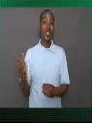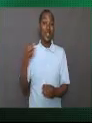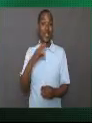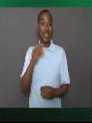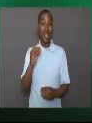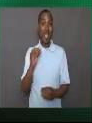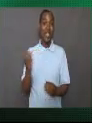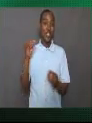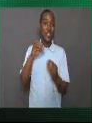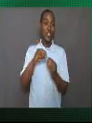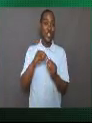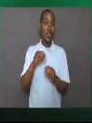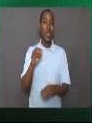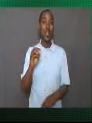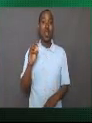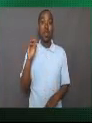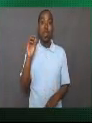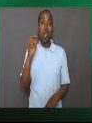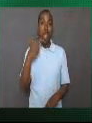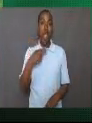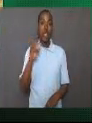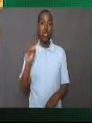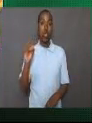water plus energy.